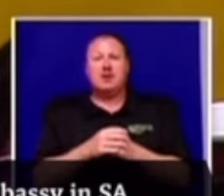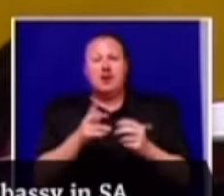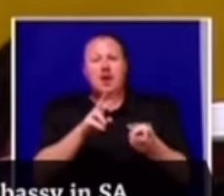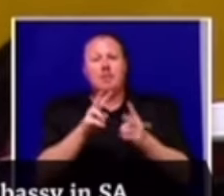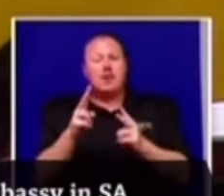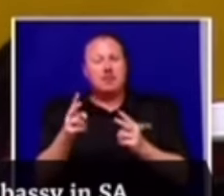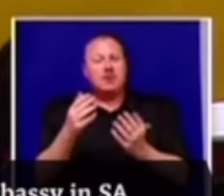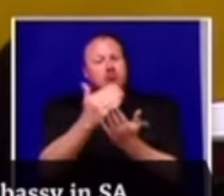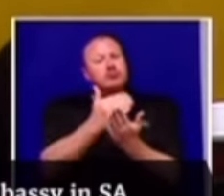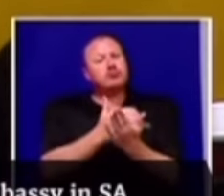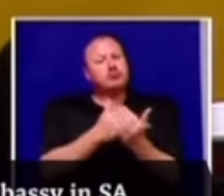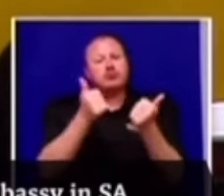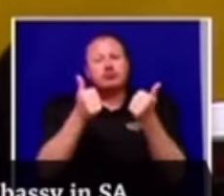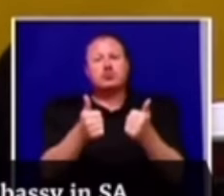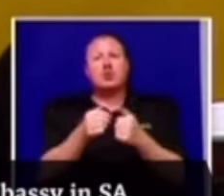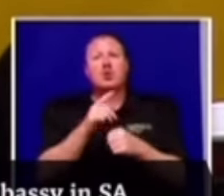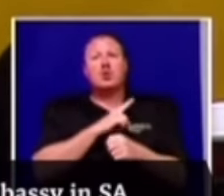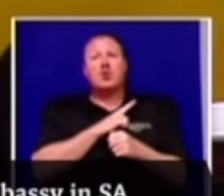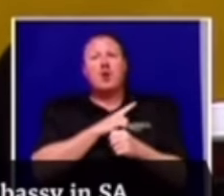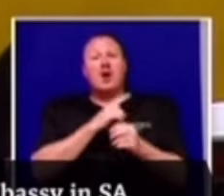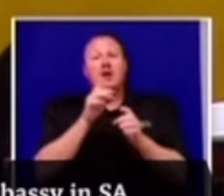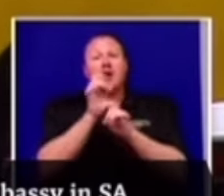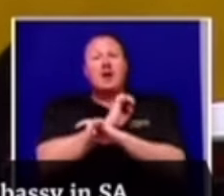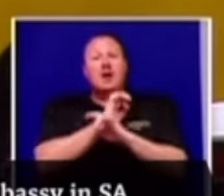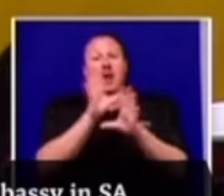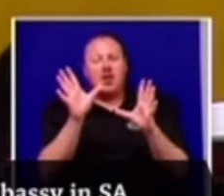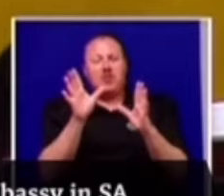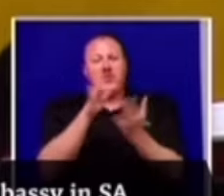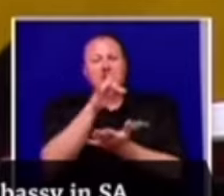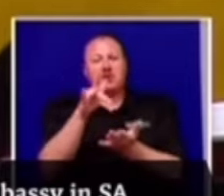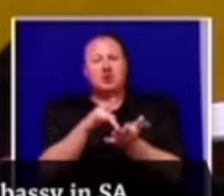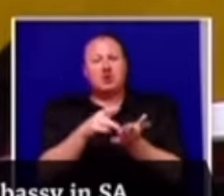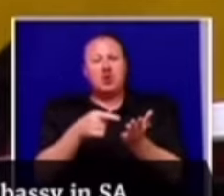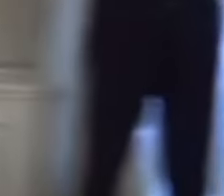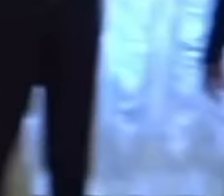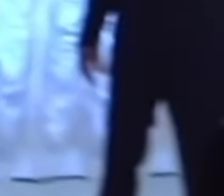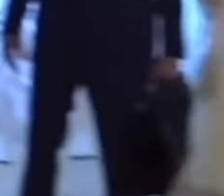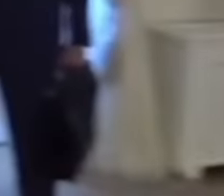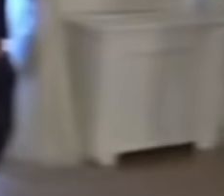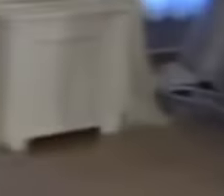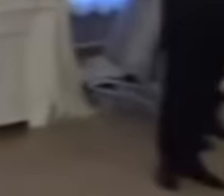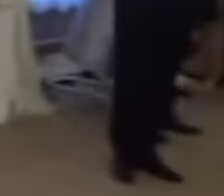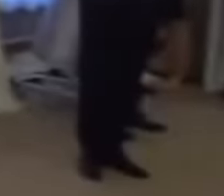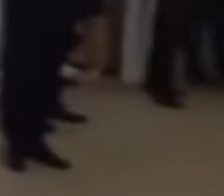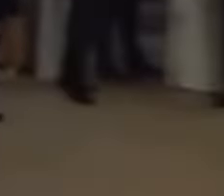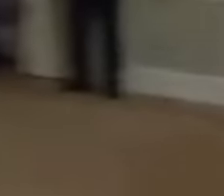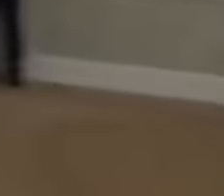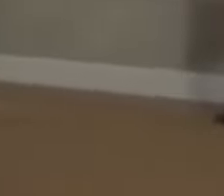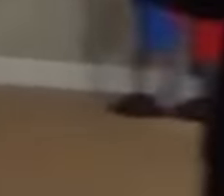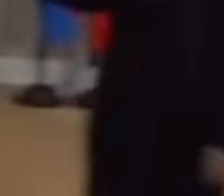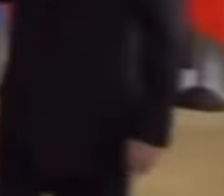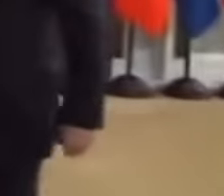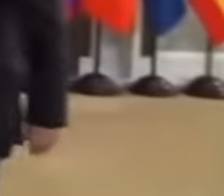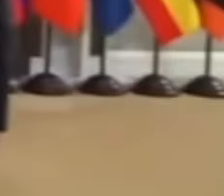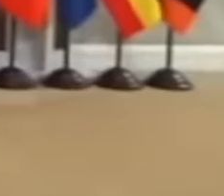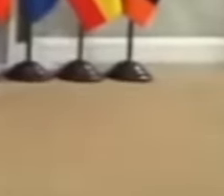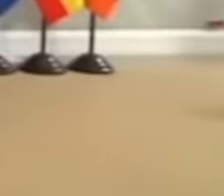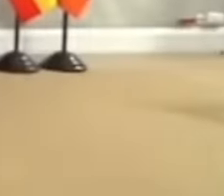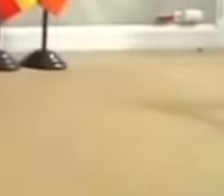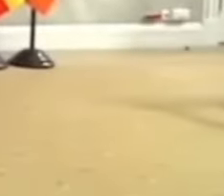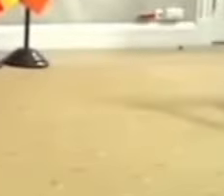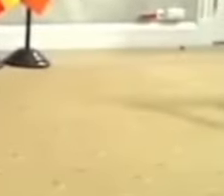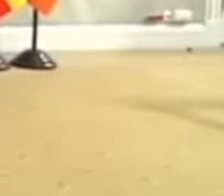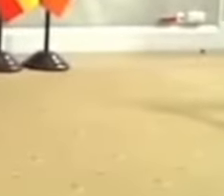29th of november according to swedrick florick president ramaphosa issued a polite